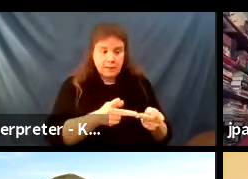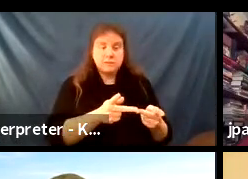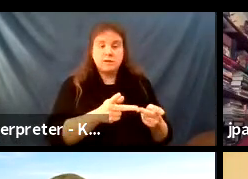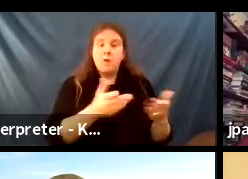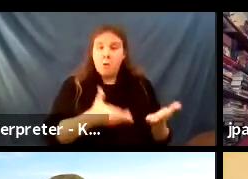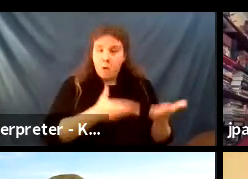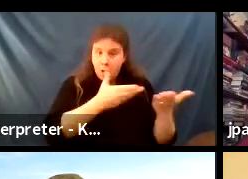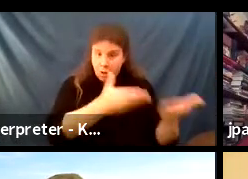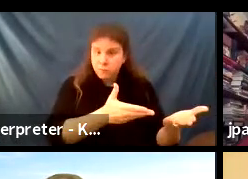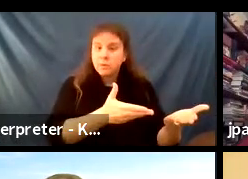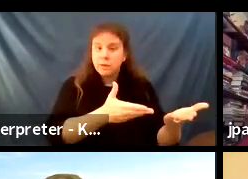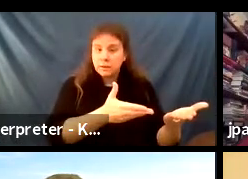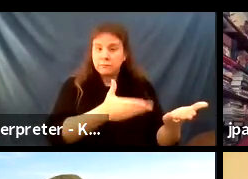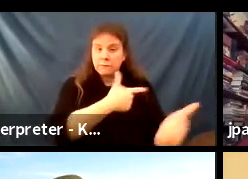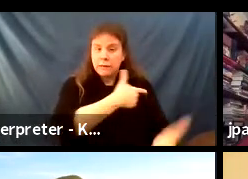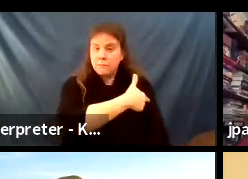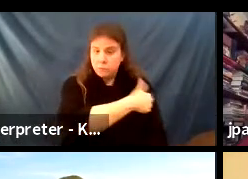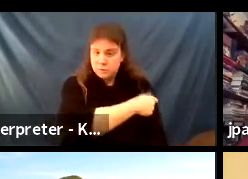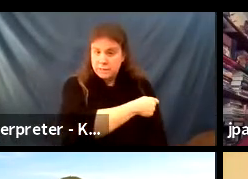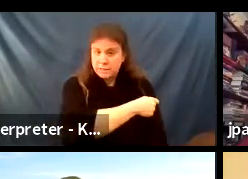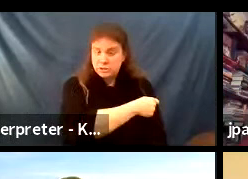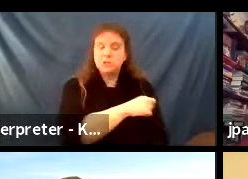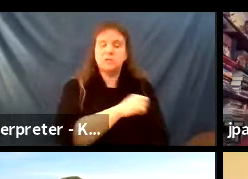with trying to